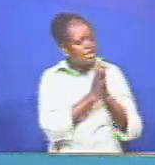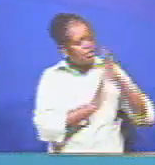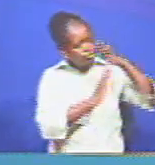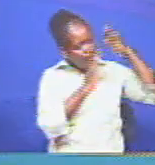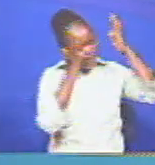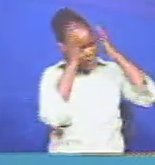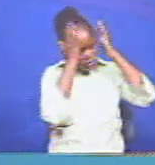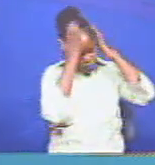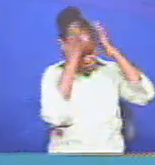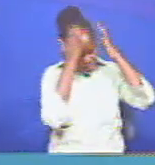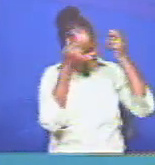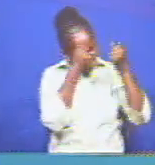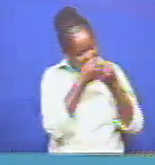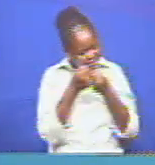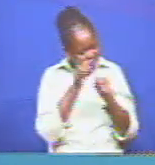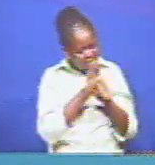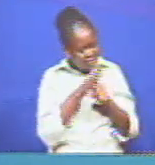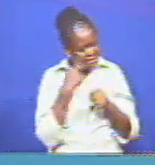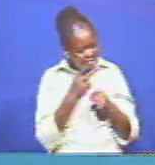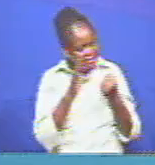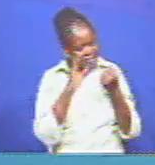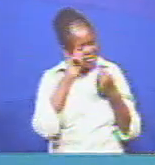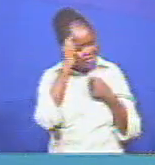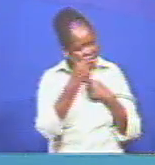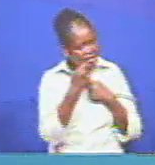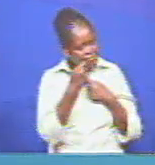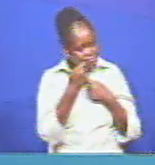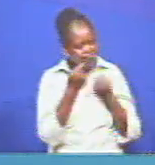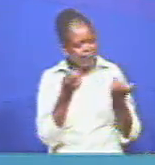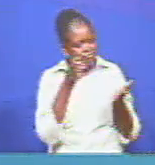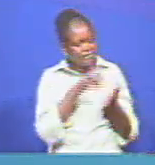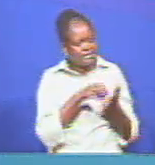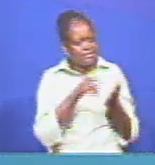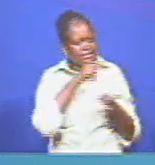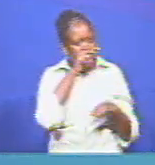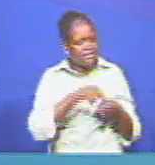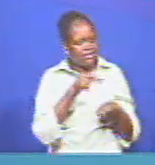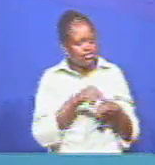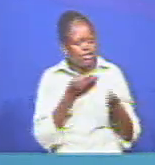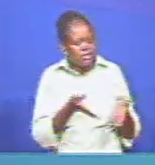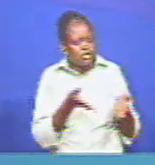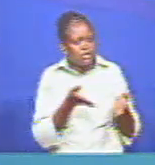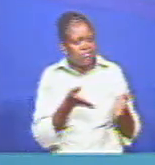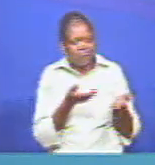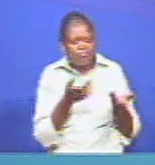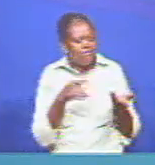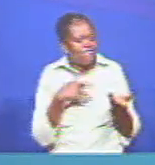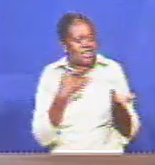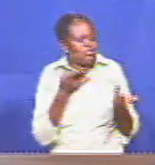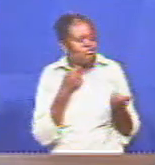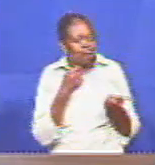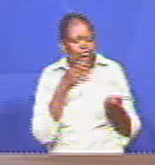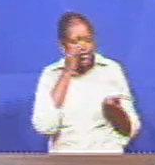there are so many challenges that you've seen in our country, the state of the nation as it is right now. What are your views on?